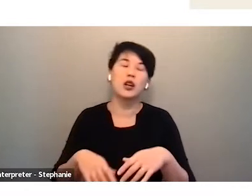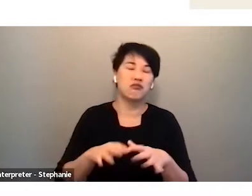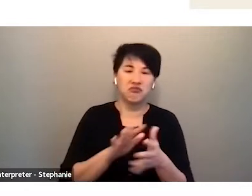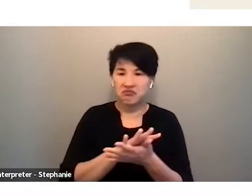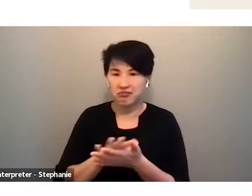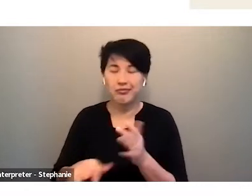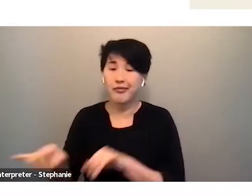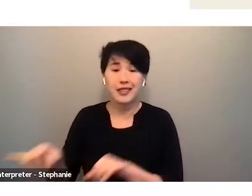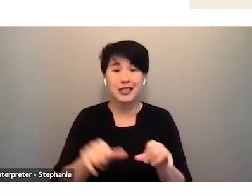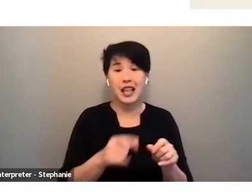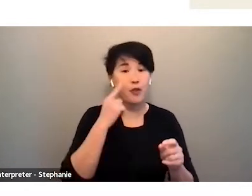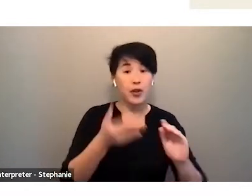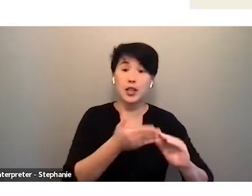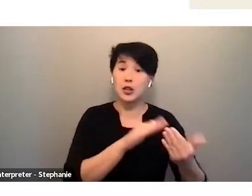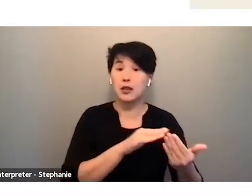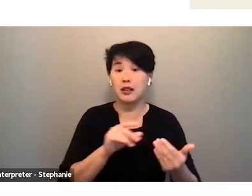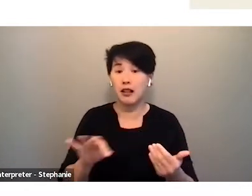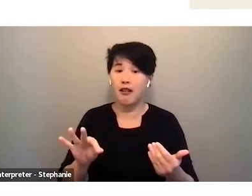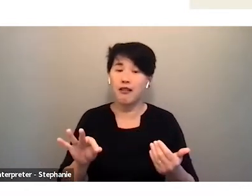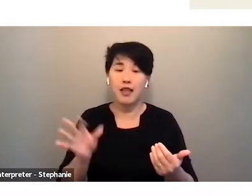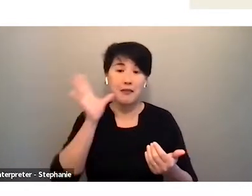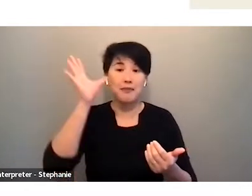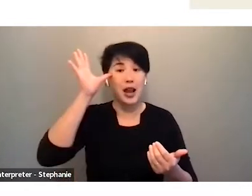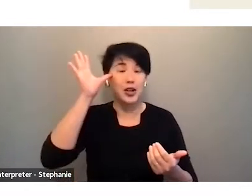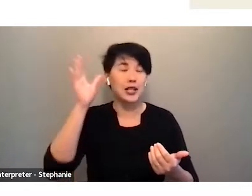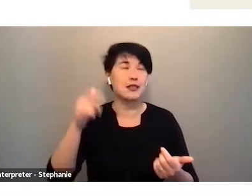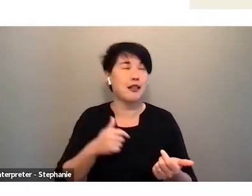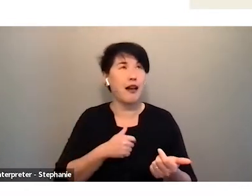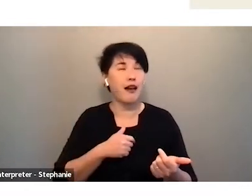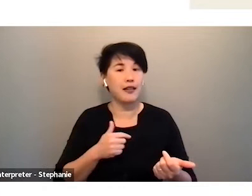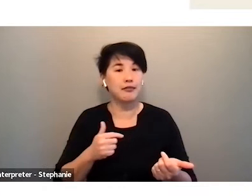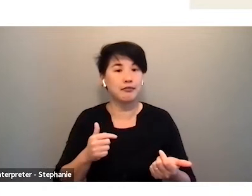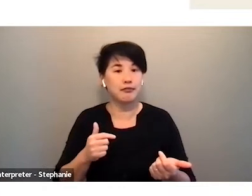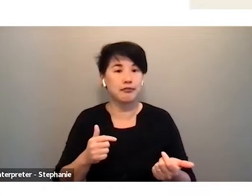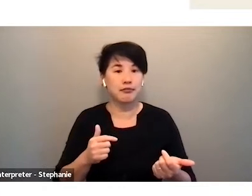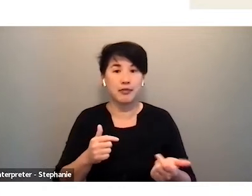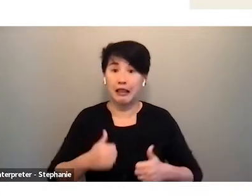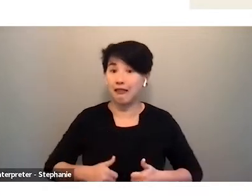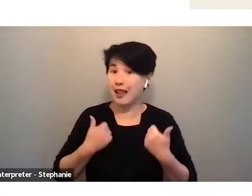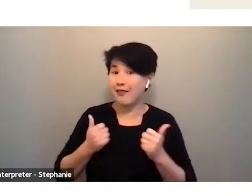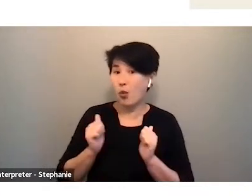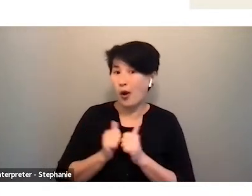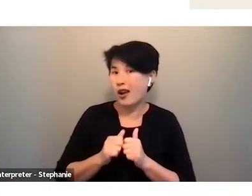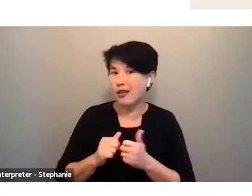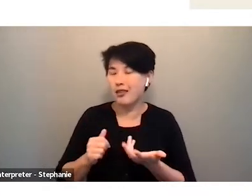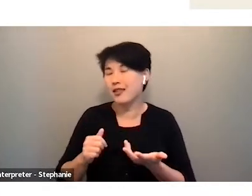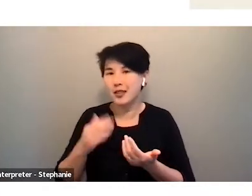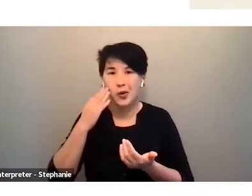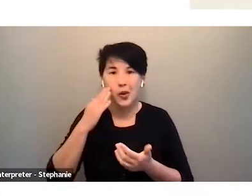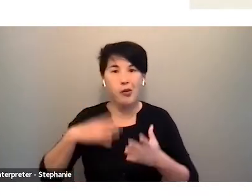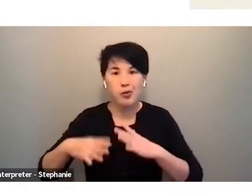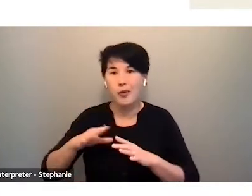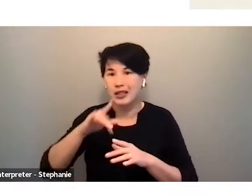for the community of parents that I kind of live with. And so we